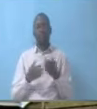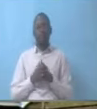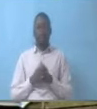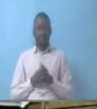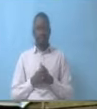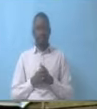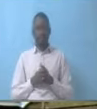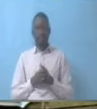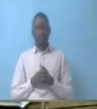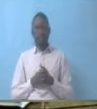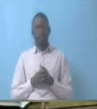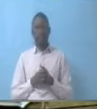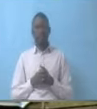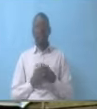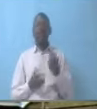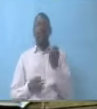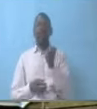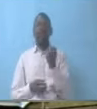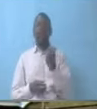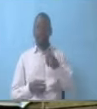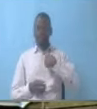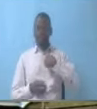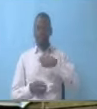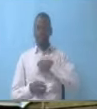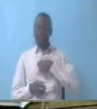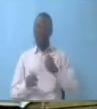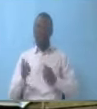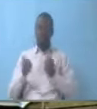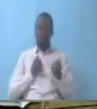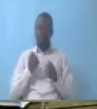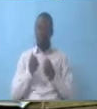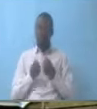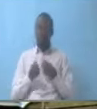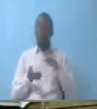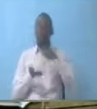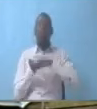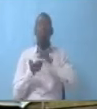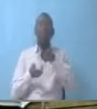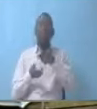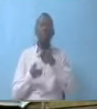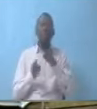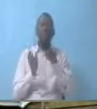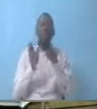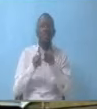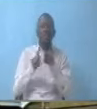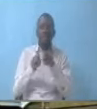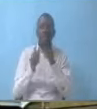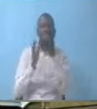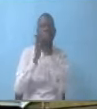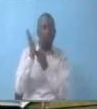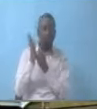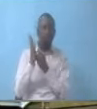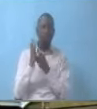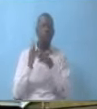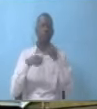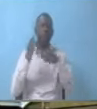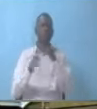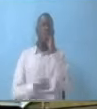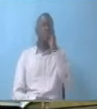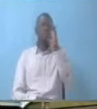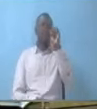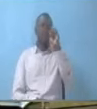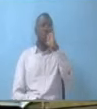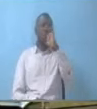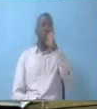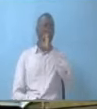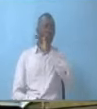Consequences. Because I myself was a victim of these decrees. So will